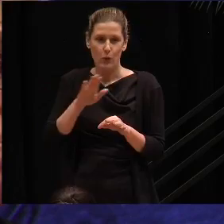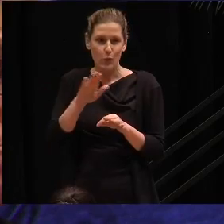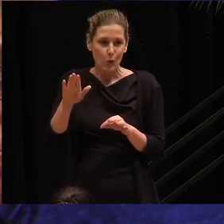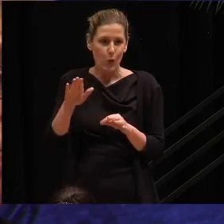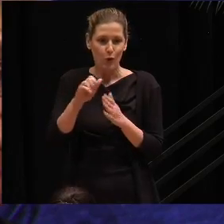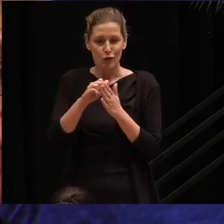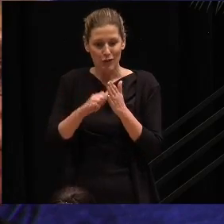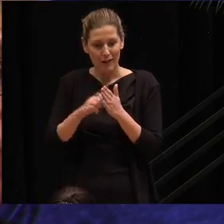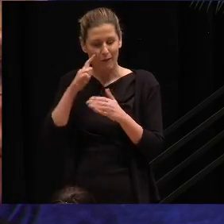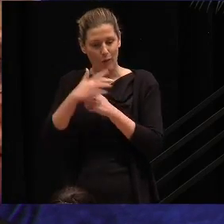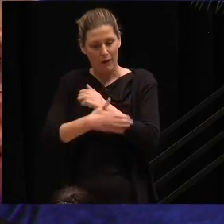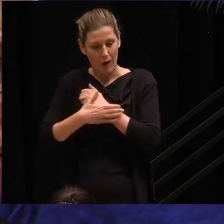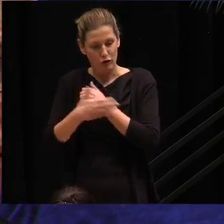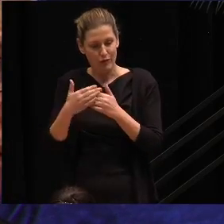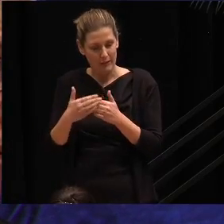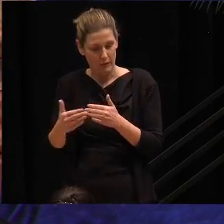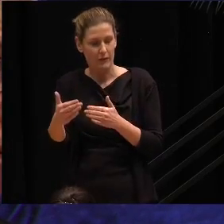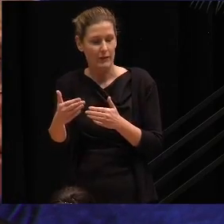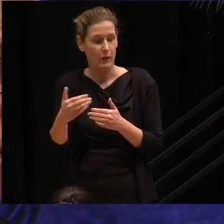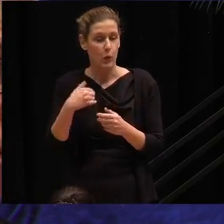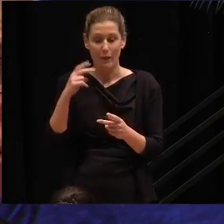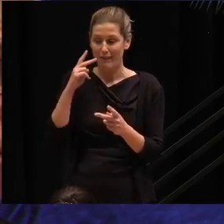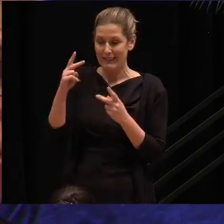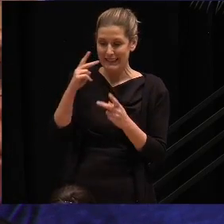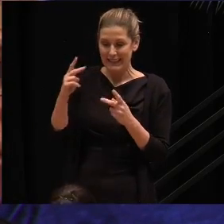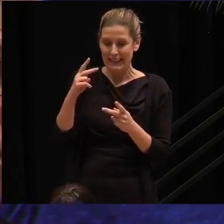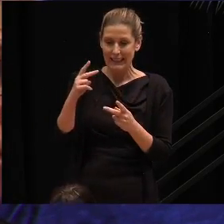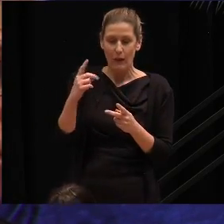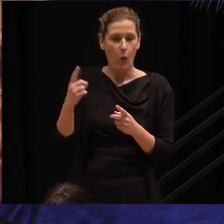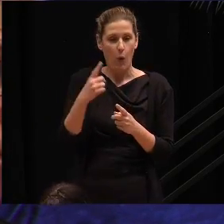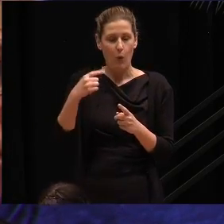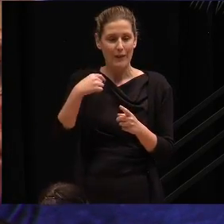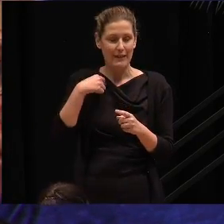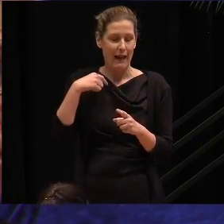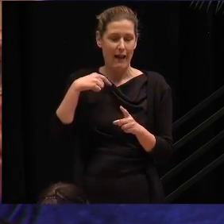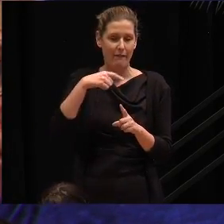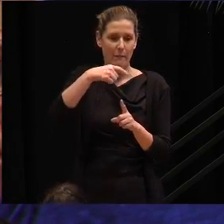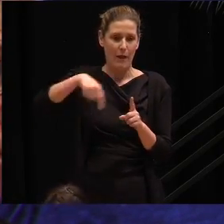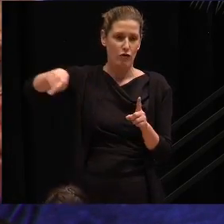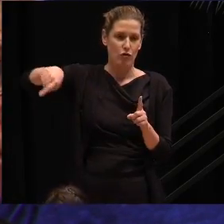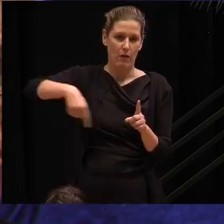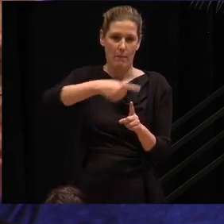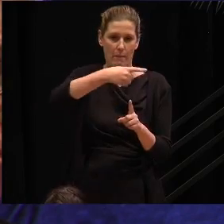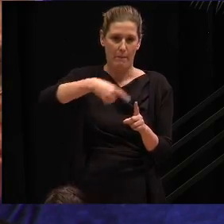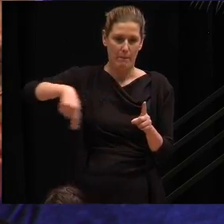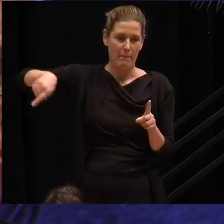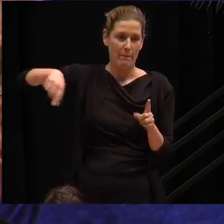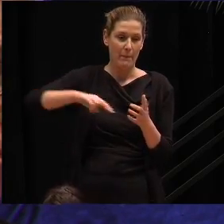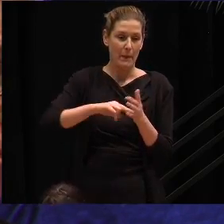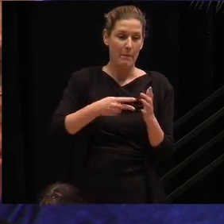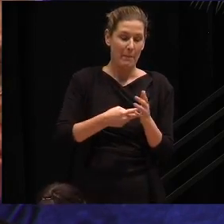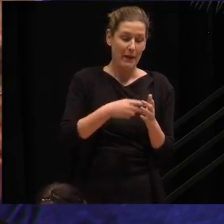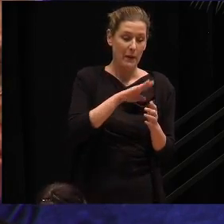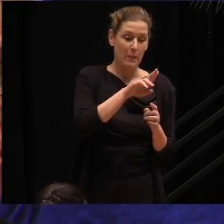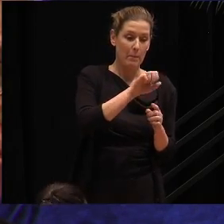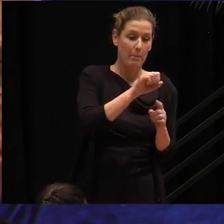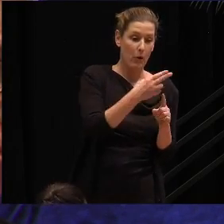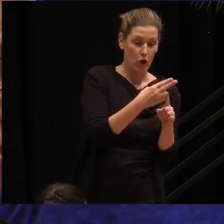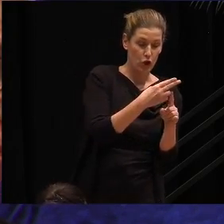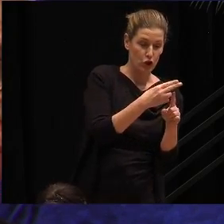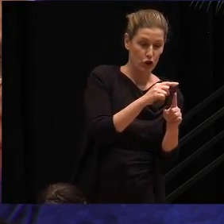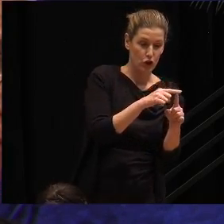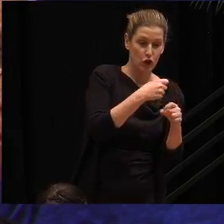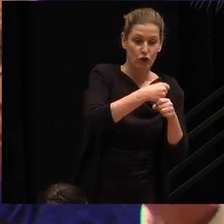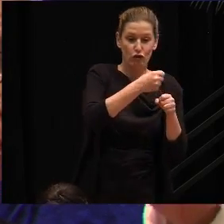for the country to go forward. And what we've seen is there's always a pendulum going on. So the pendulum of George Bush created